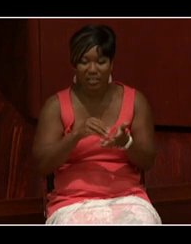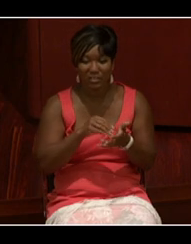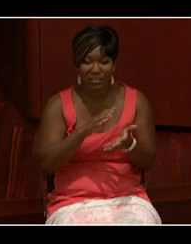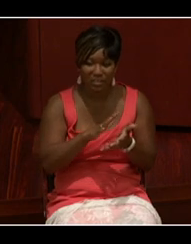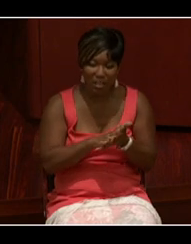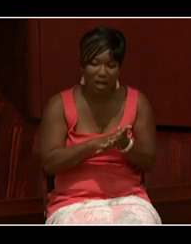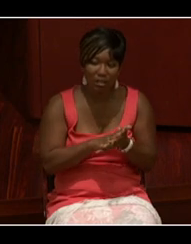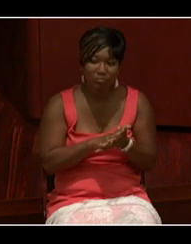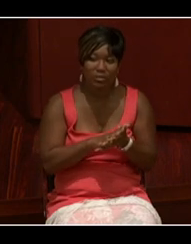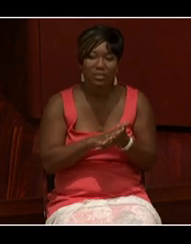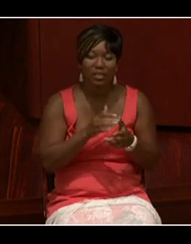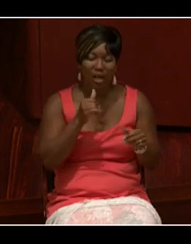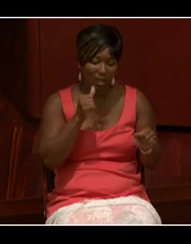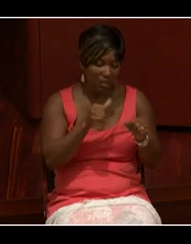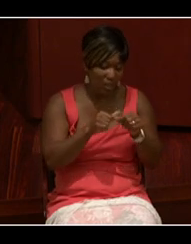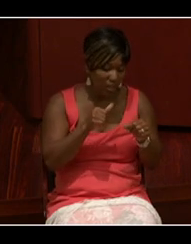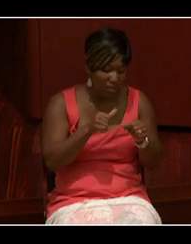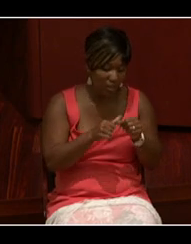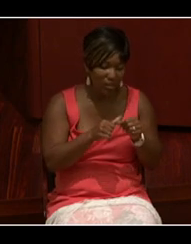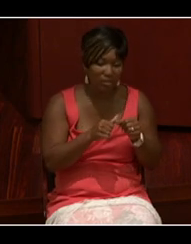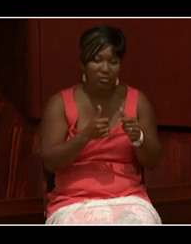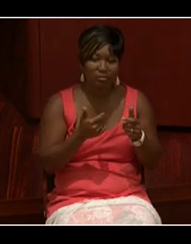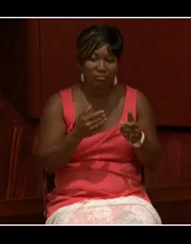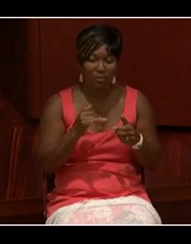extensive correspondence work by the inmate,